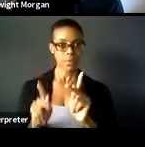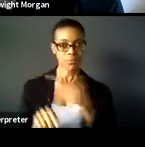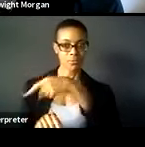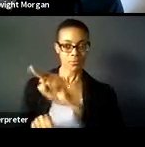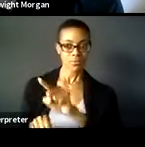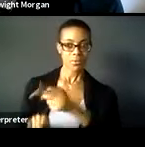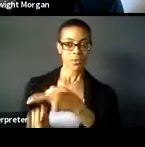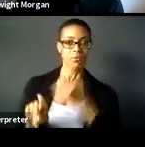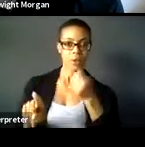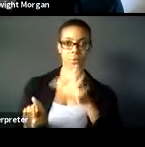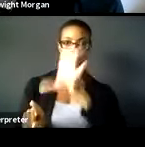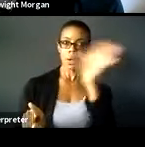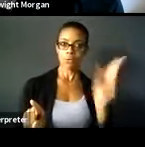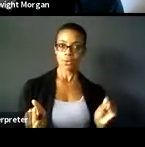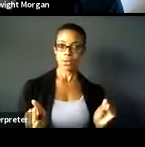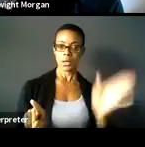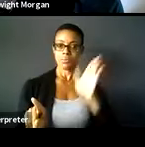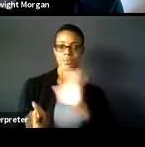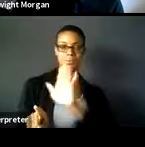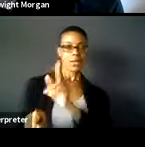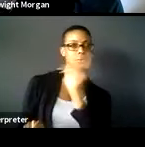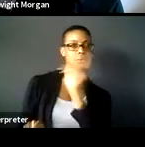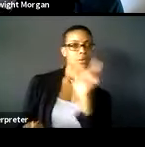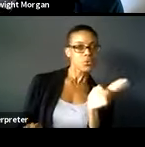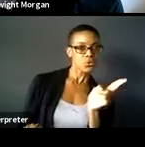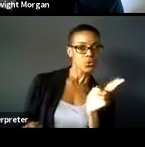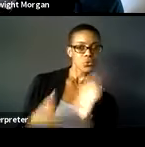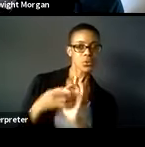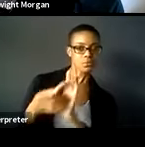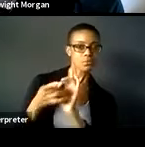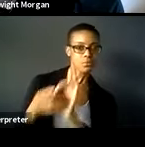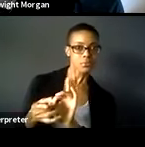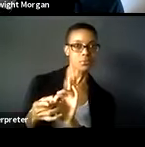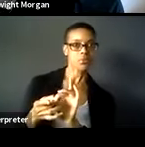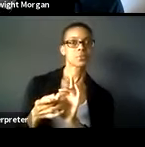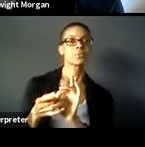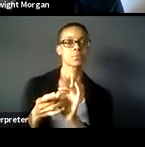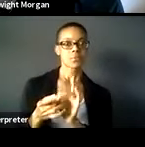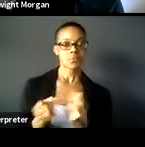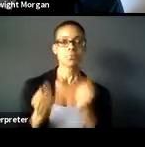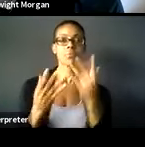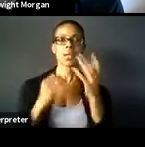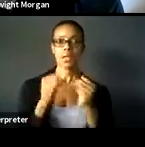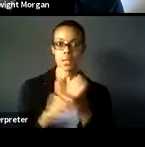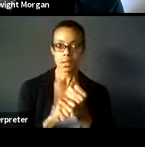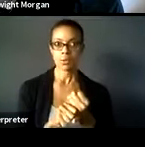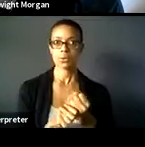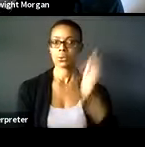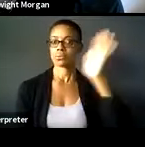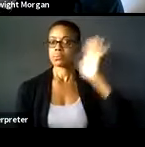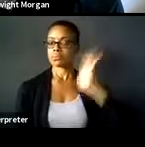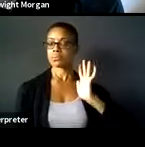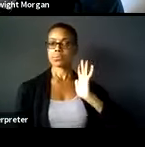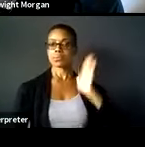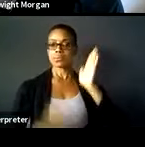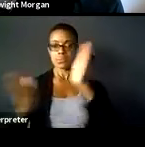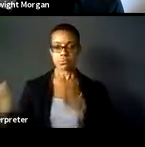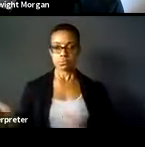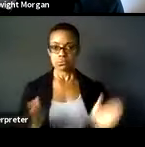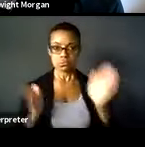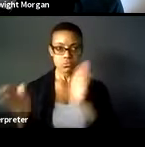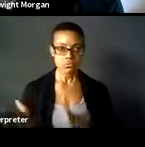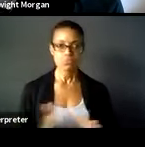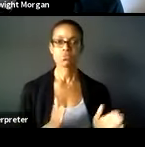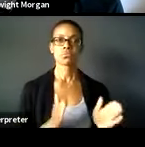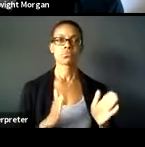who has history of decades and centuries of organizing and being